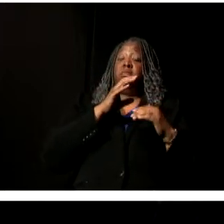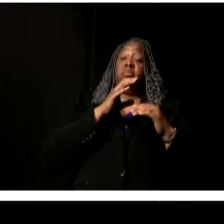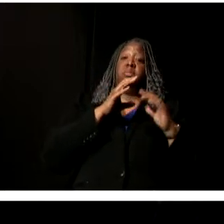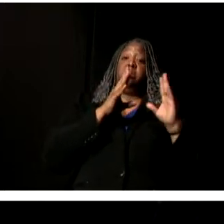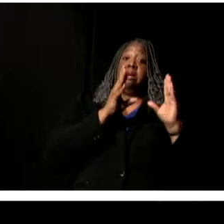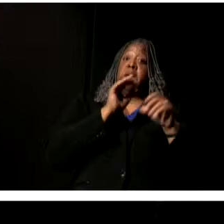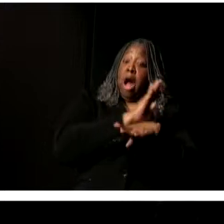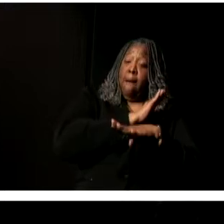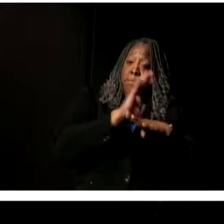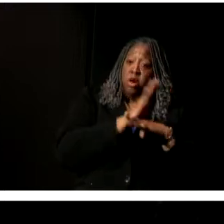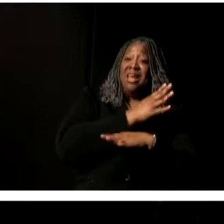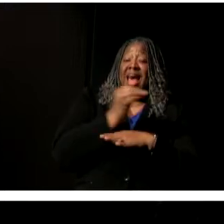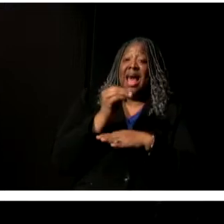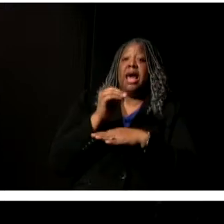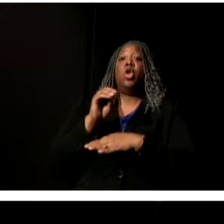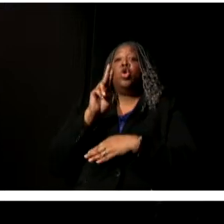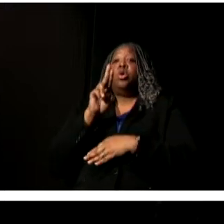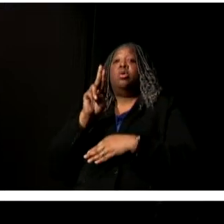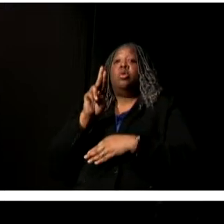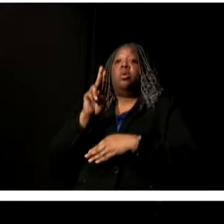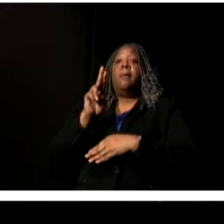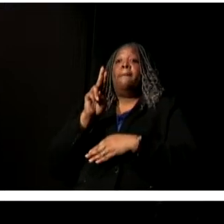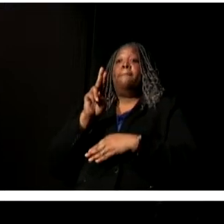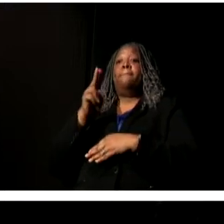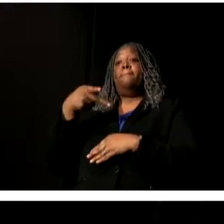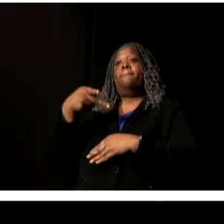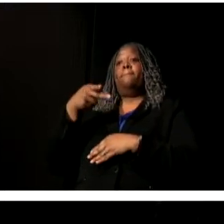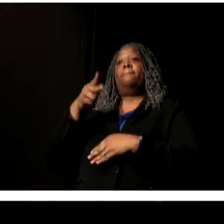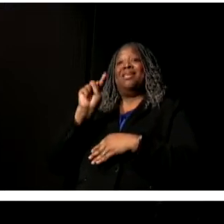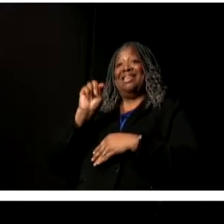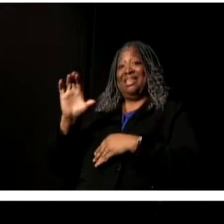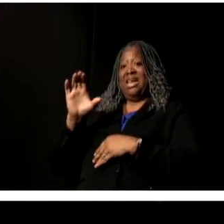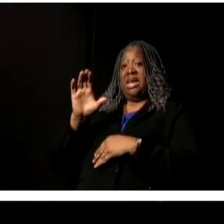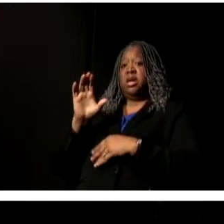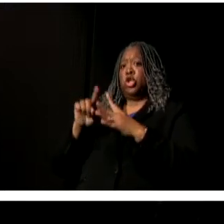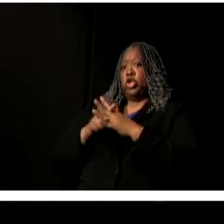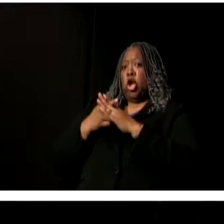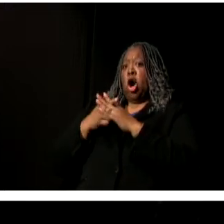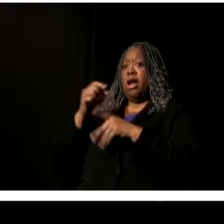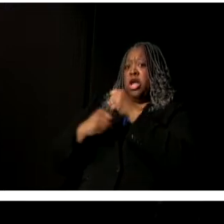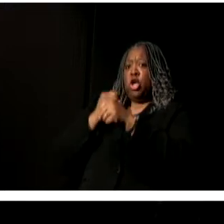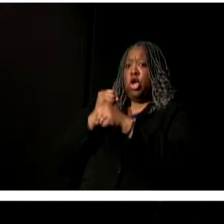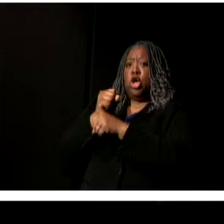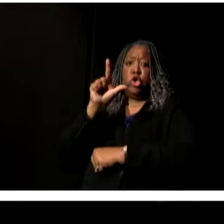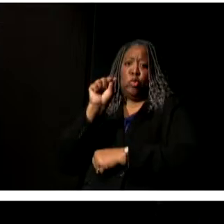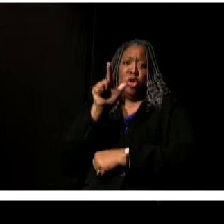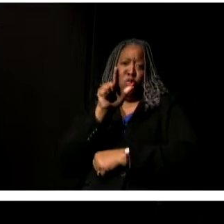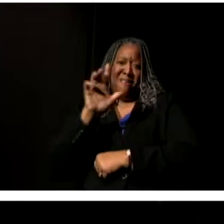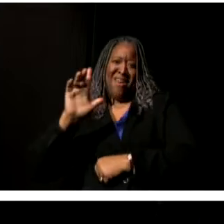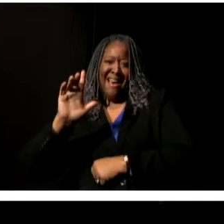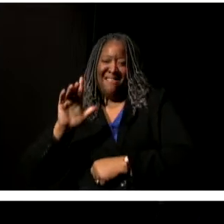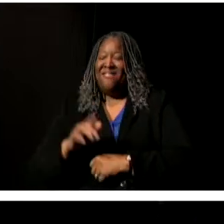Tech to establish year-round apprenticeships programs starting in 2025.